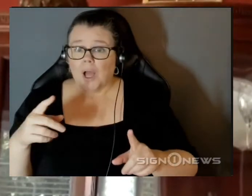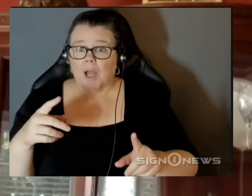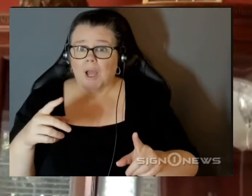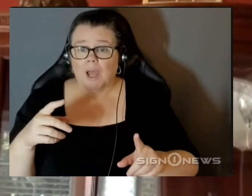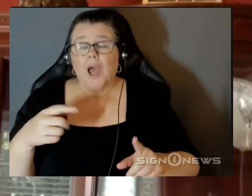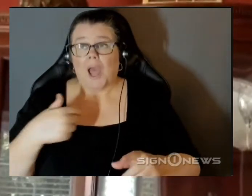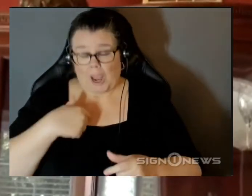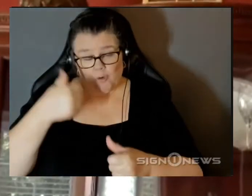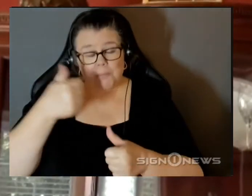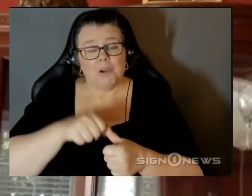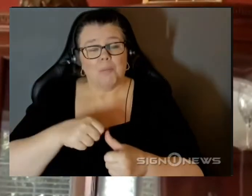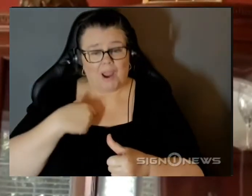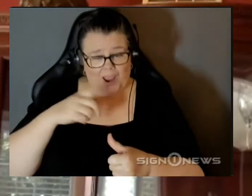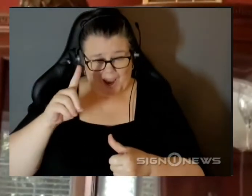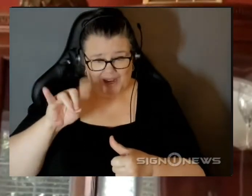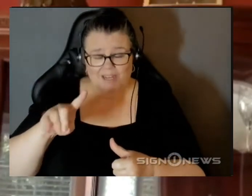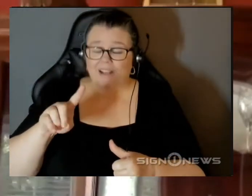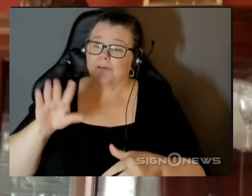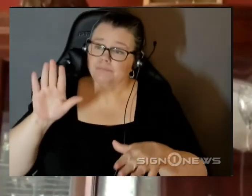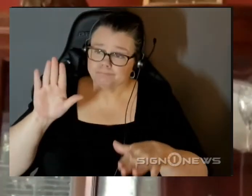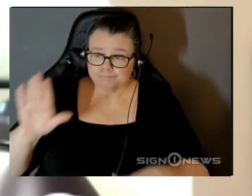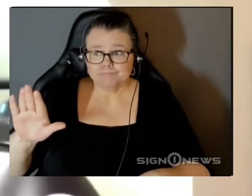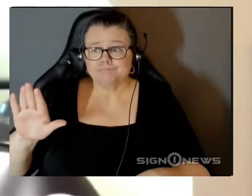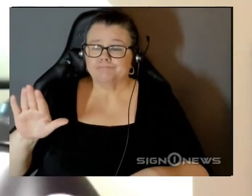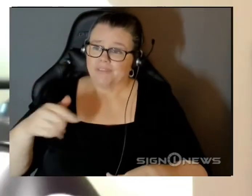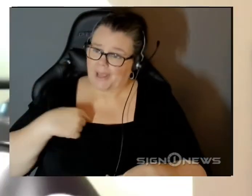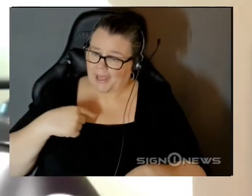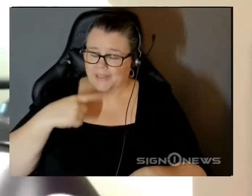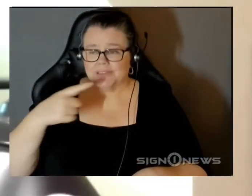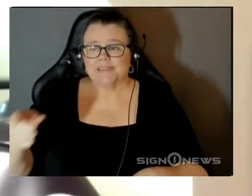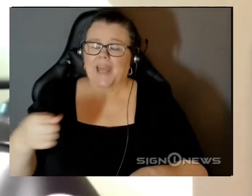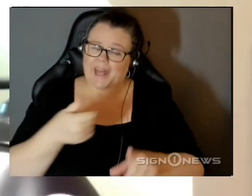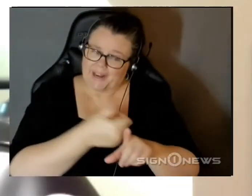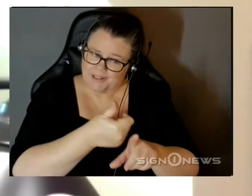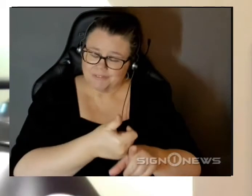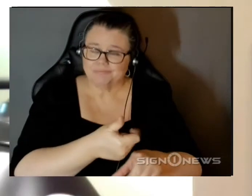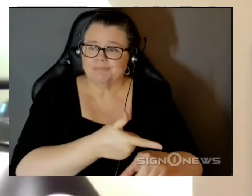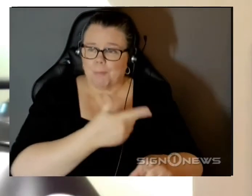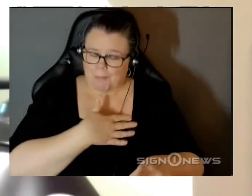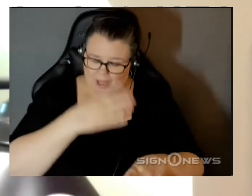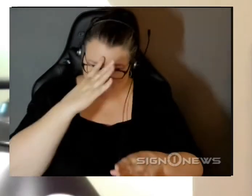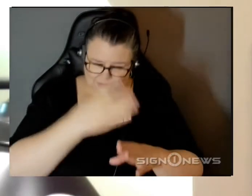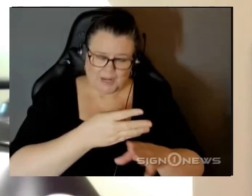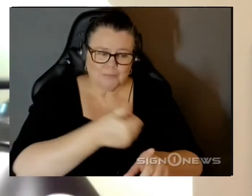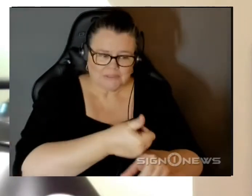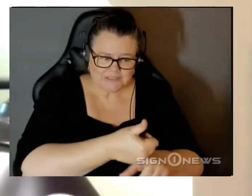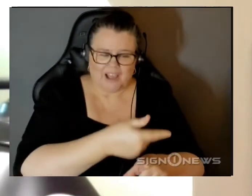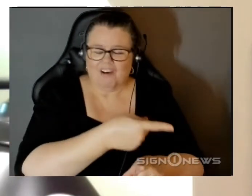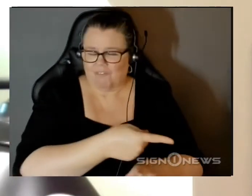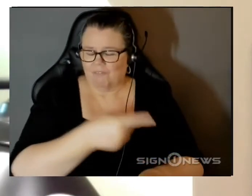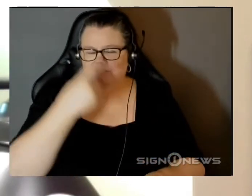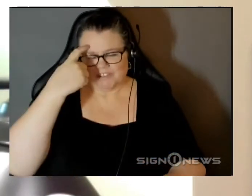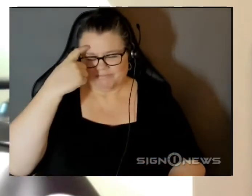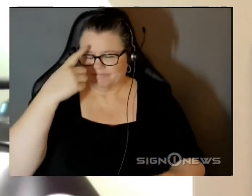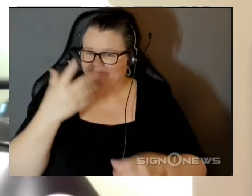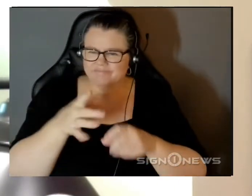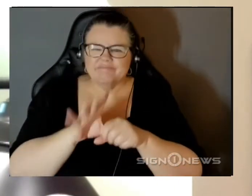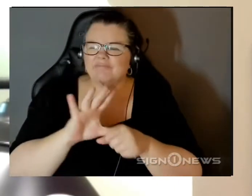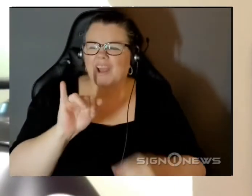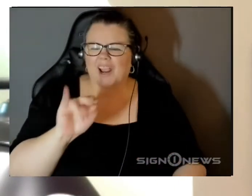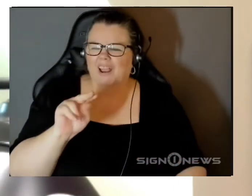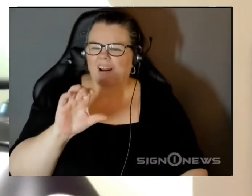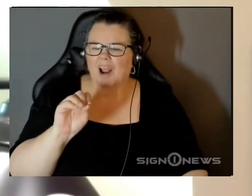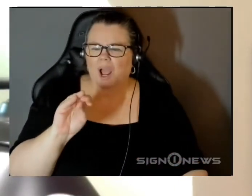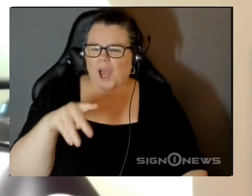did have to do that, and I'm ashamed to say I did it. And I guess Morgan or Dana, I guess, could you imagine a scenario where